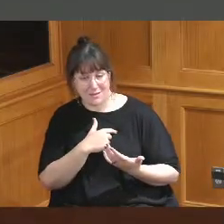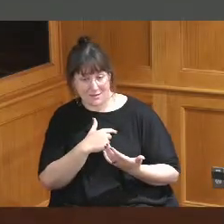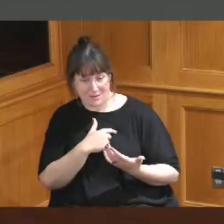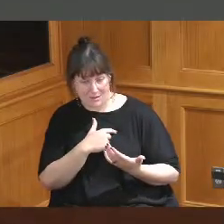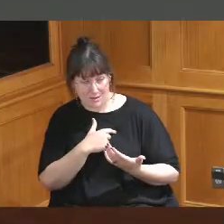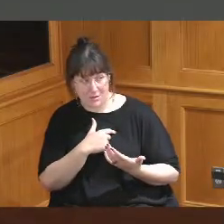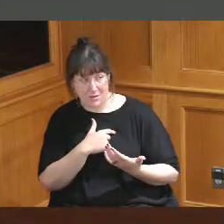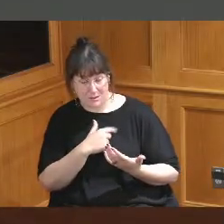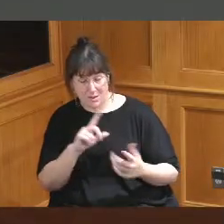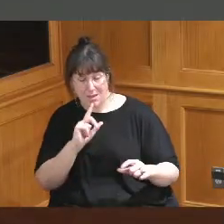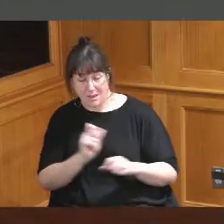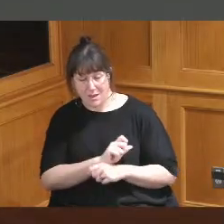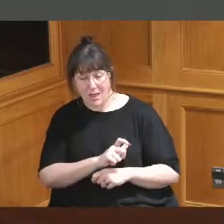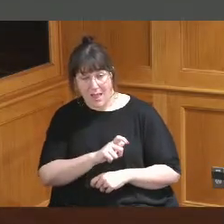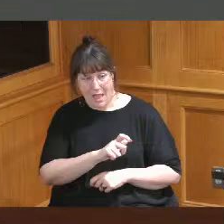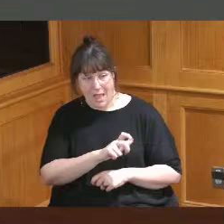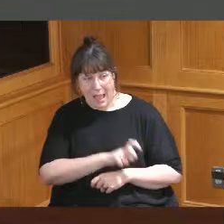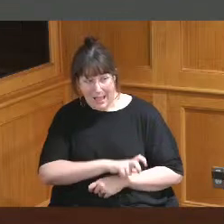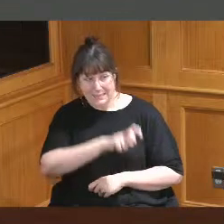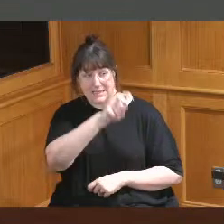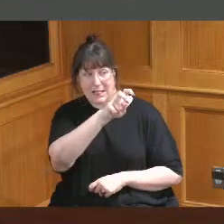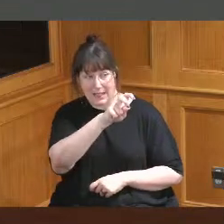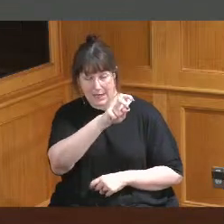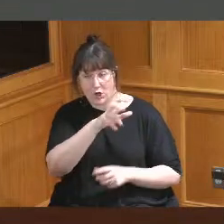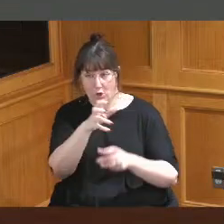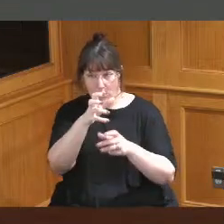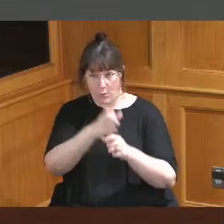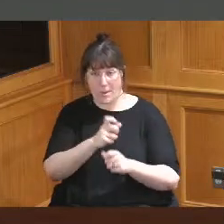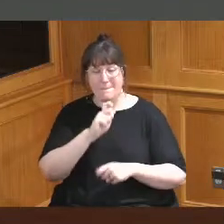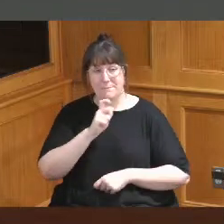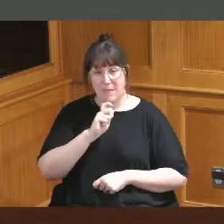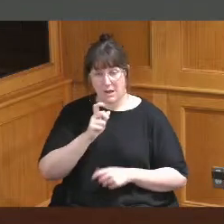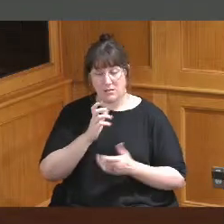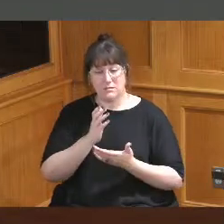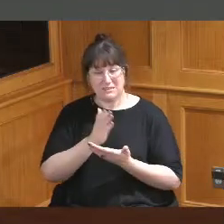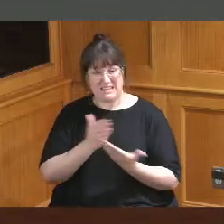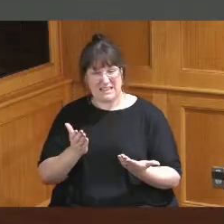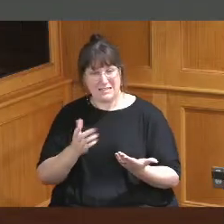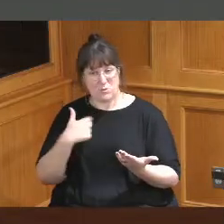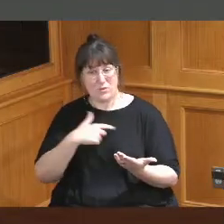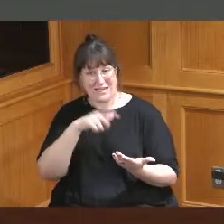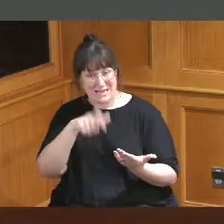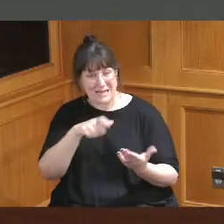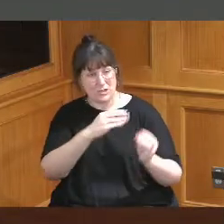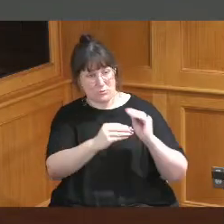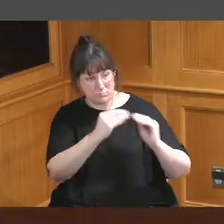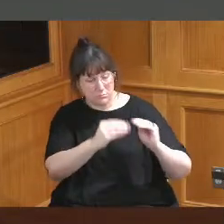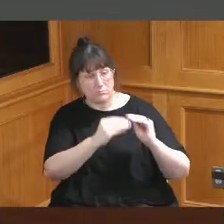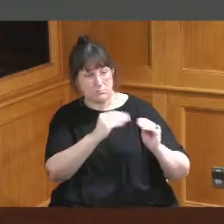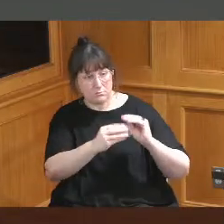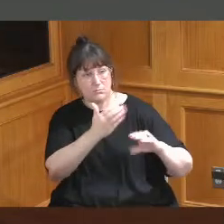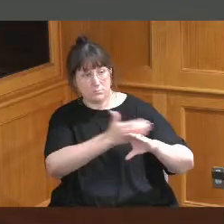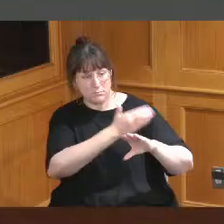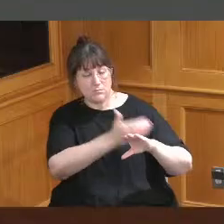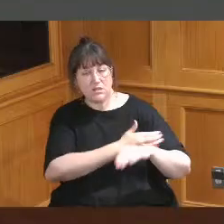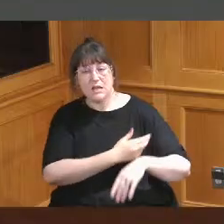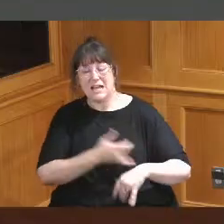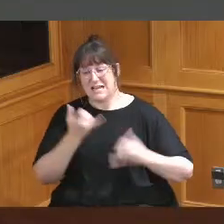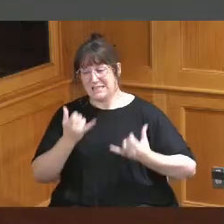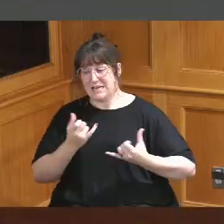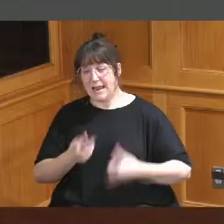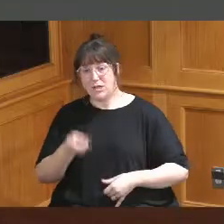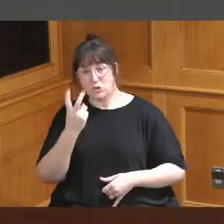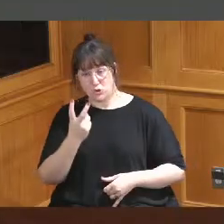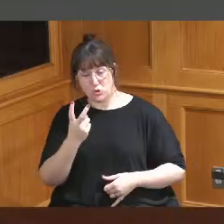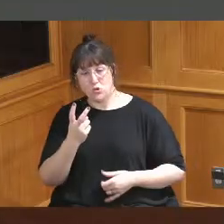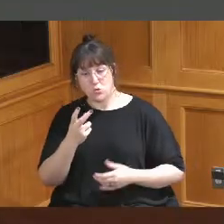actual escalator procurement, given the time associated with buying parts and steel for the escalators. Today, there are 2 trade contracts in front of